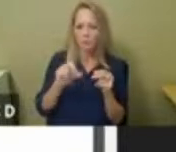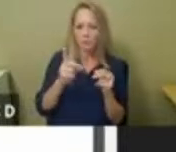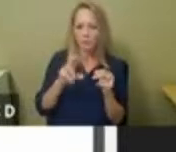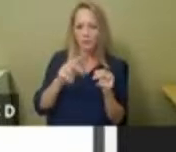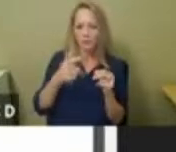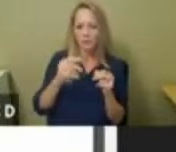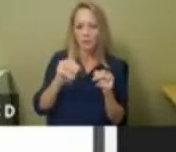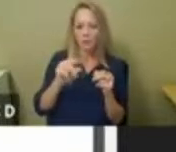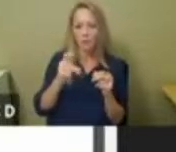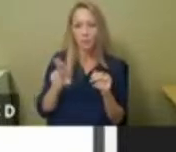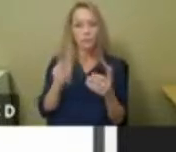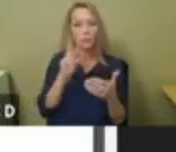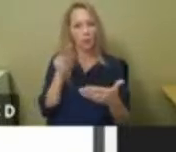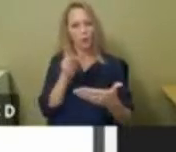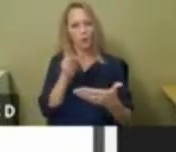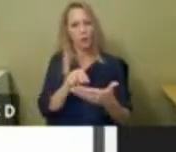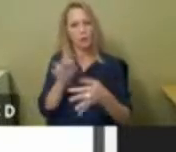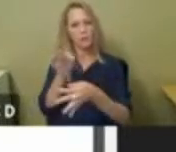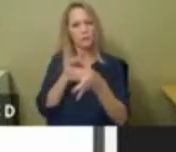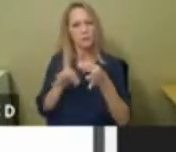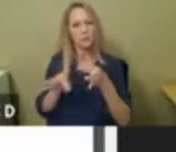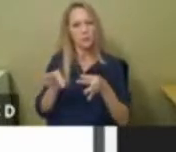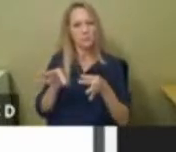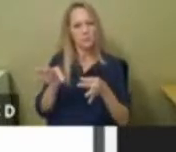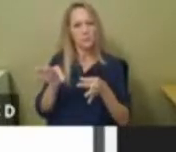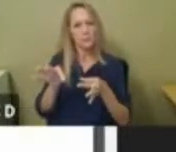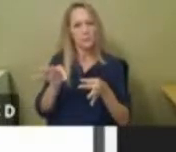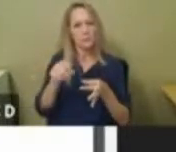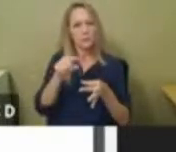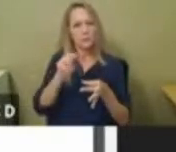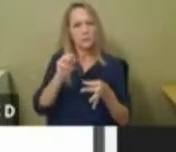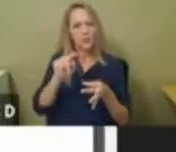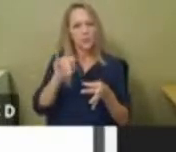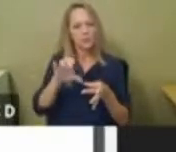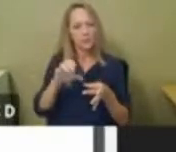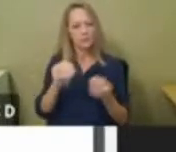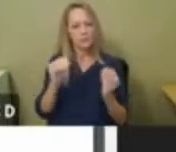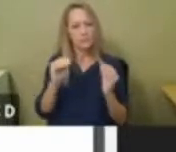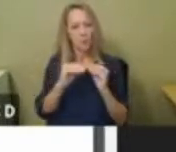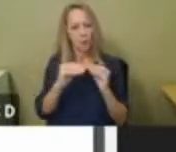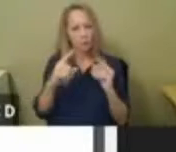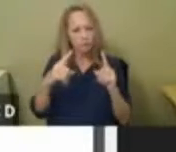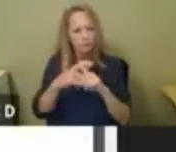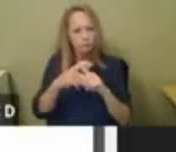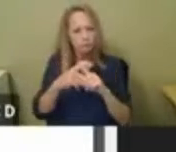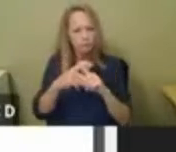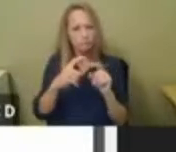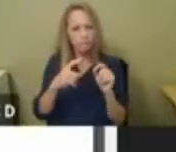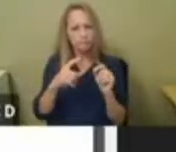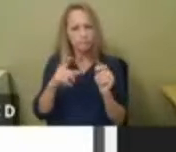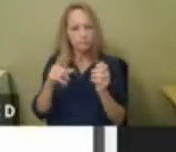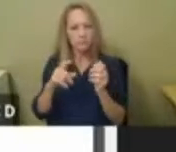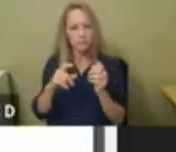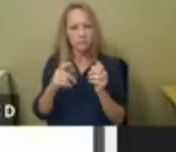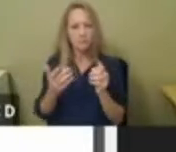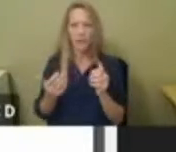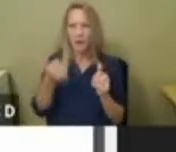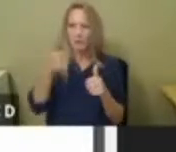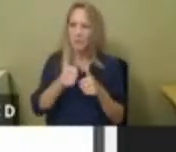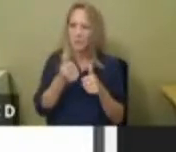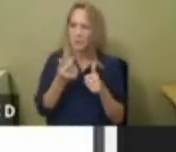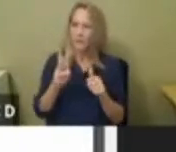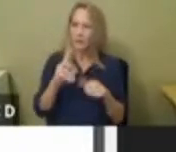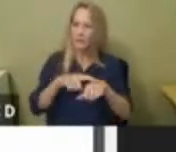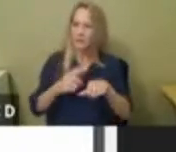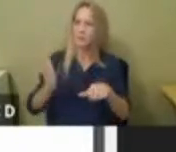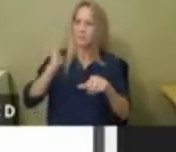substitute metrics, it looks like this is one that's been most troublesome. And I think maybe a few meetings ago, when we asked the